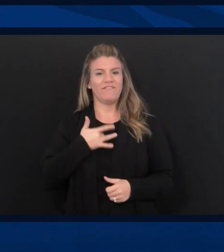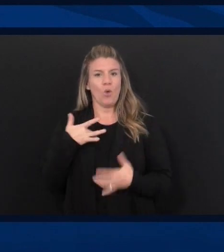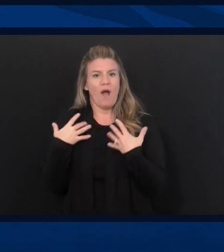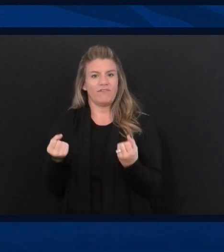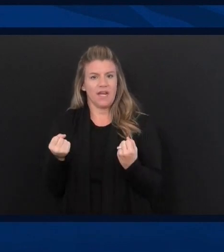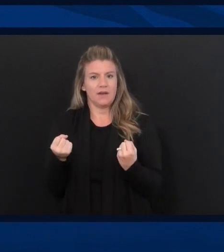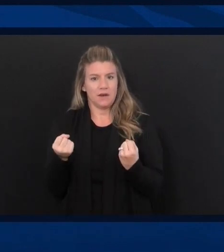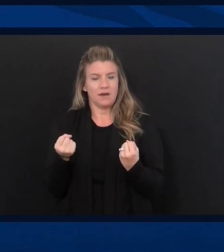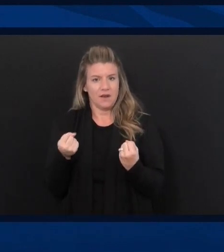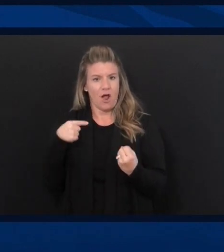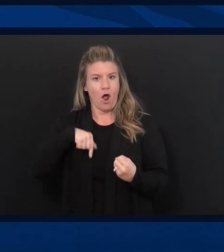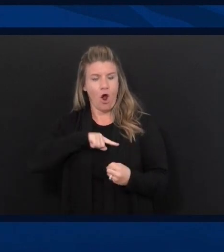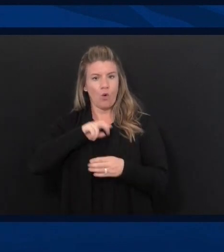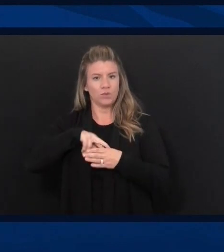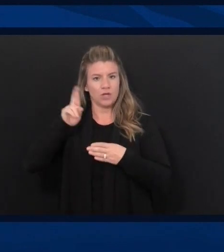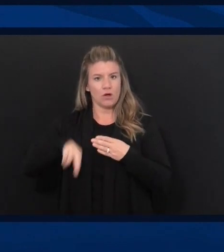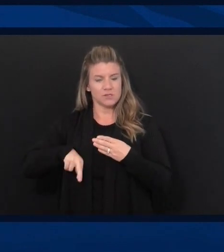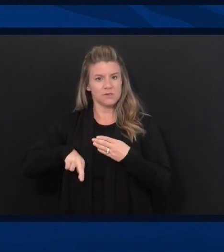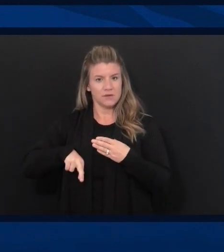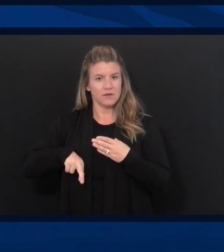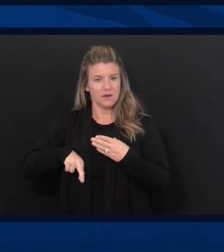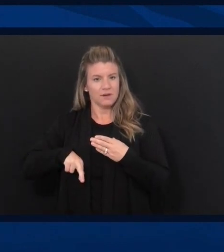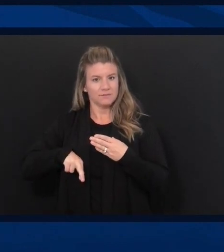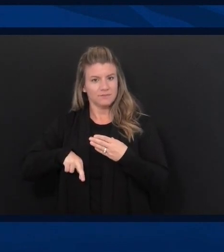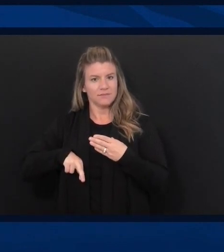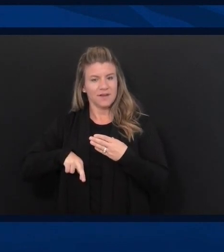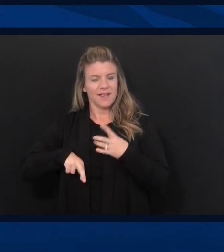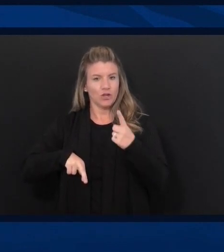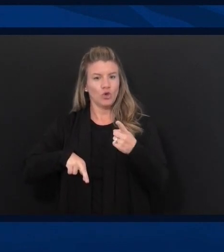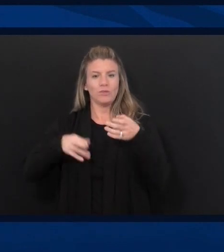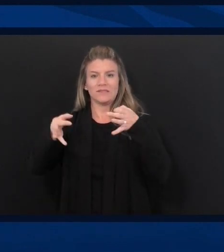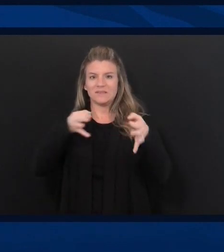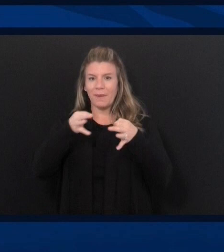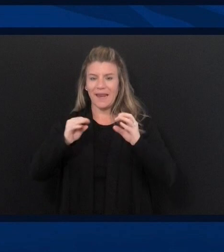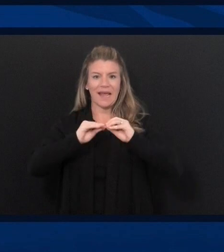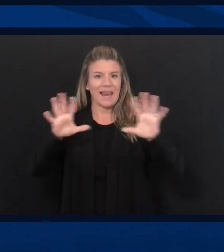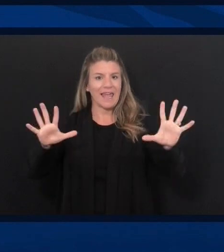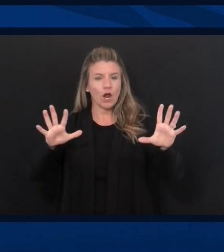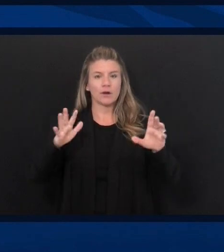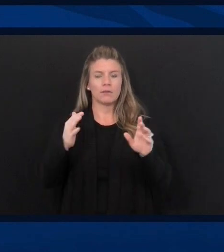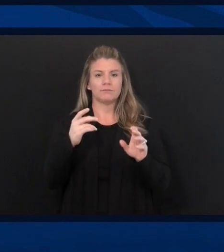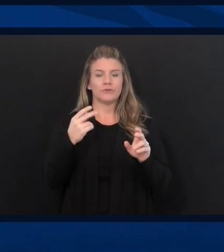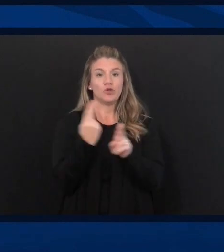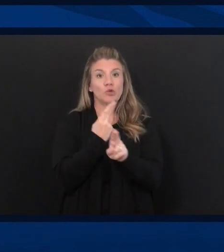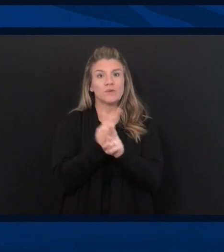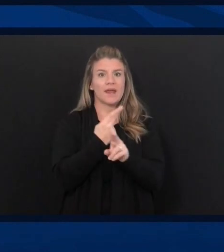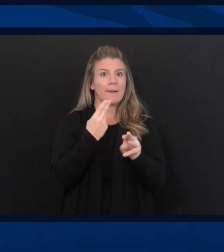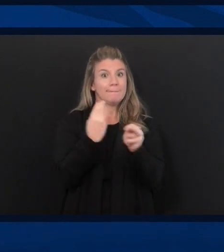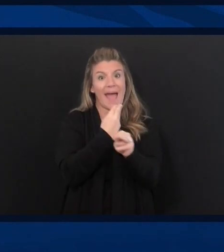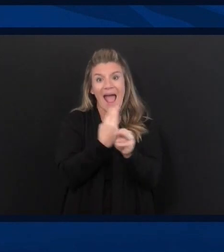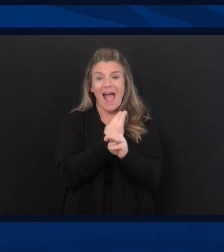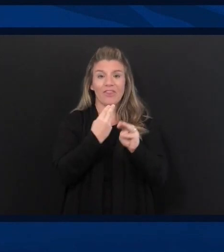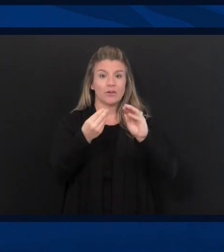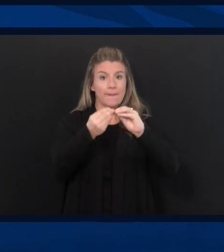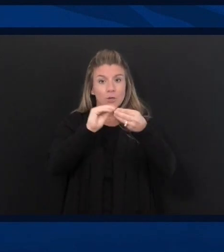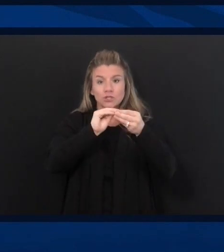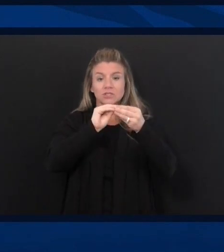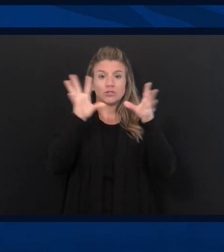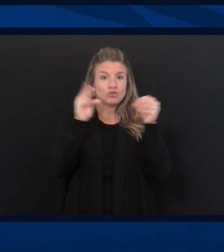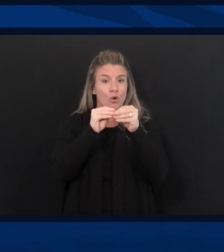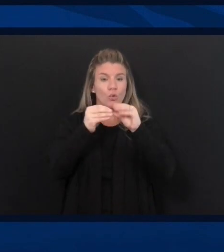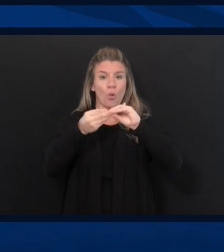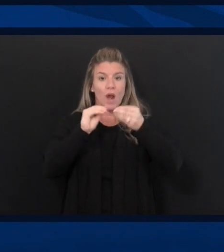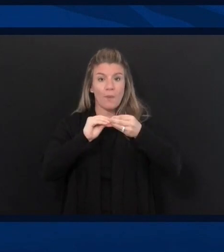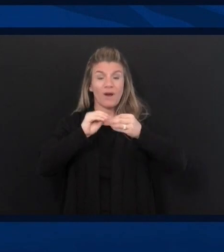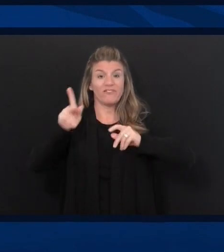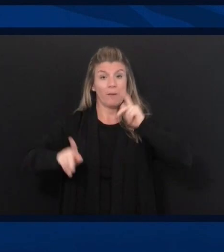in these results? Can you spell that out with mathematically and give me a total number of